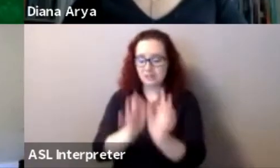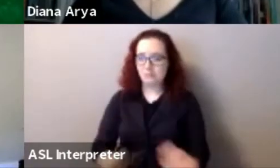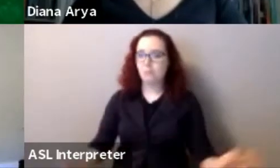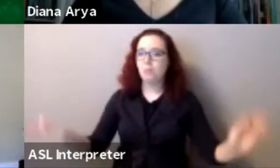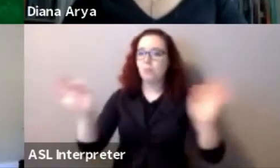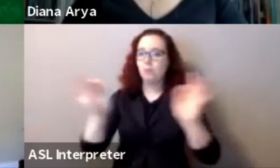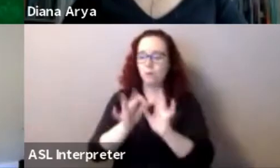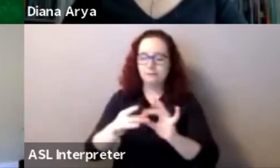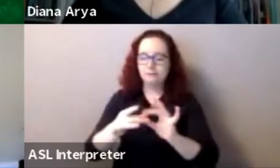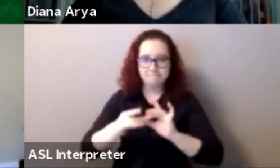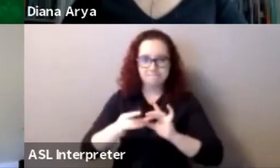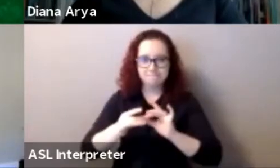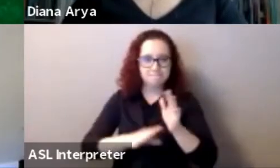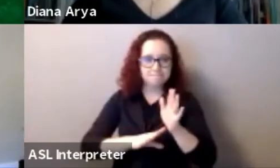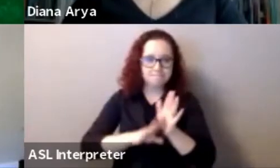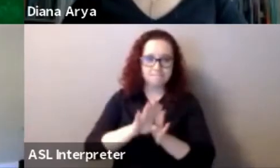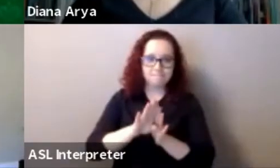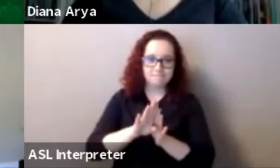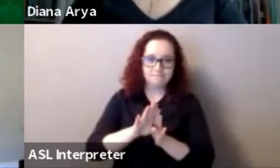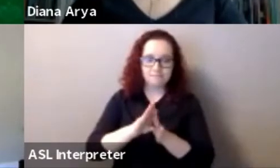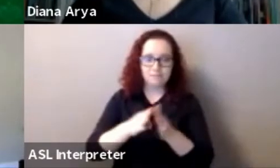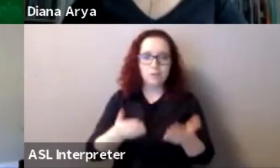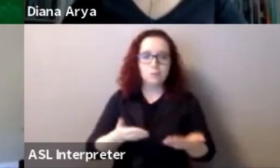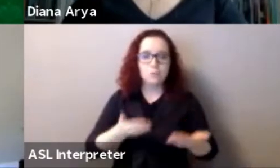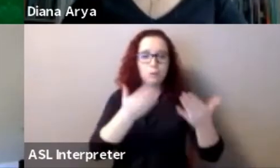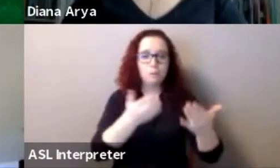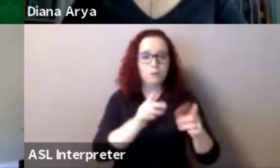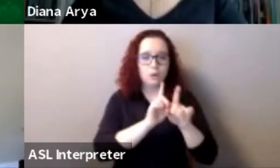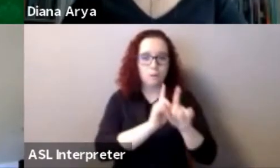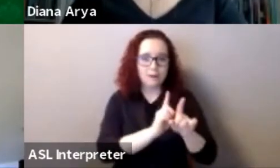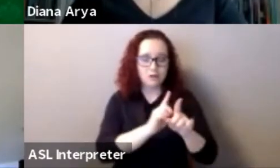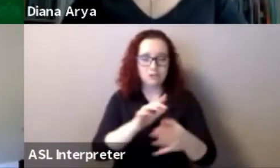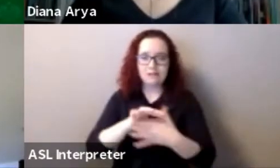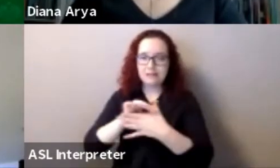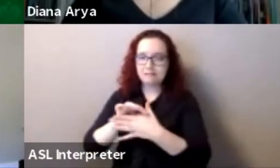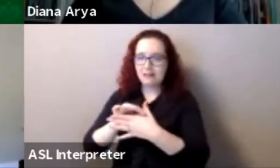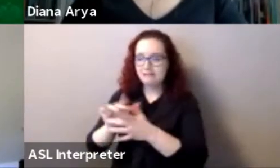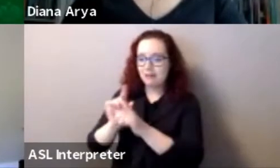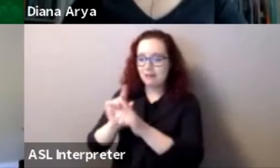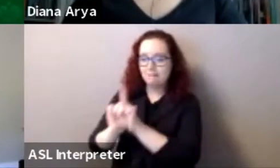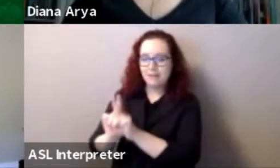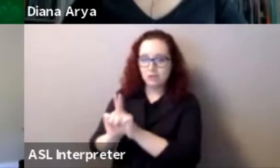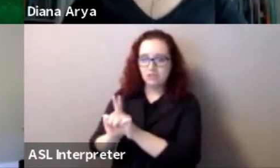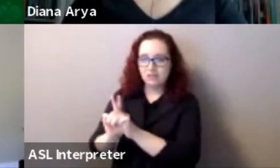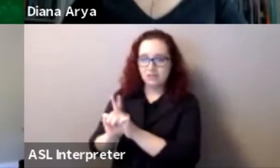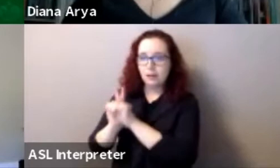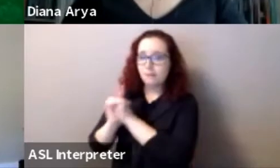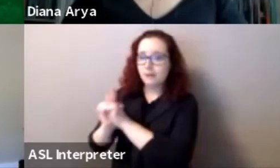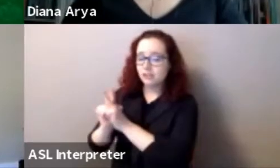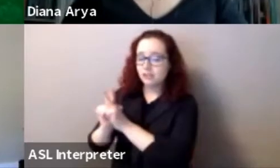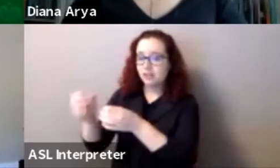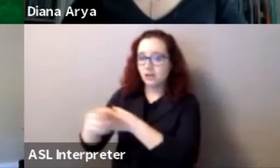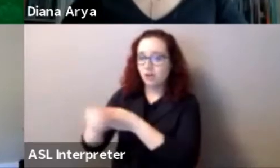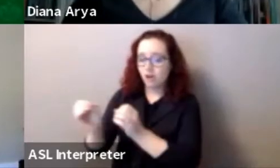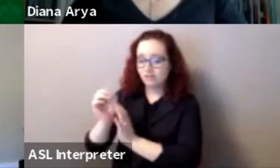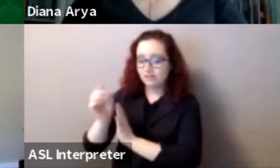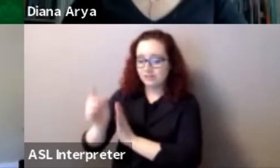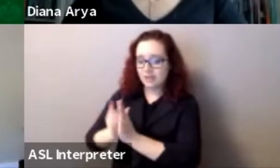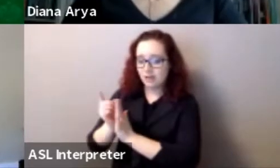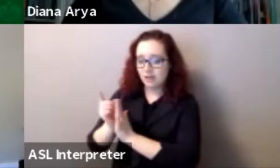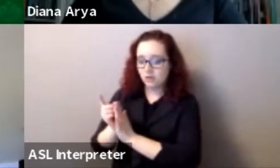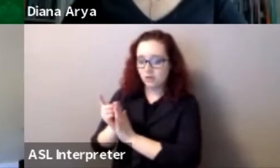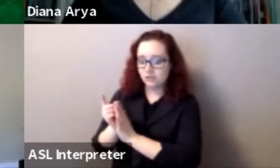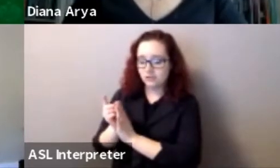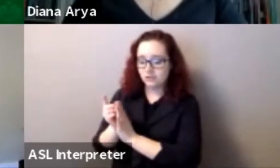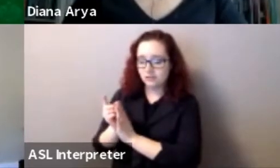one. Proposal mentoring, content mentoring, mentoring office hours. People now can